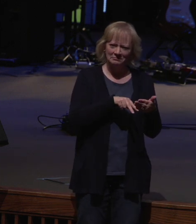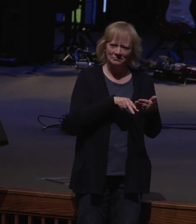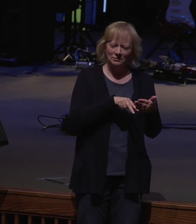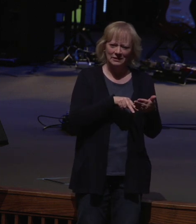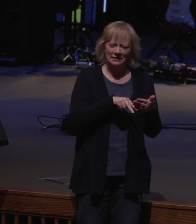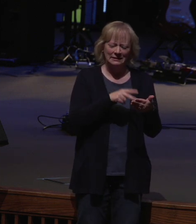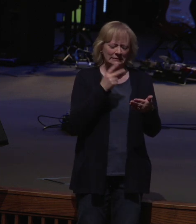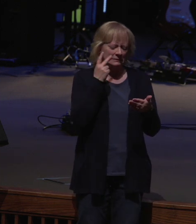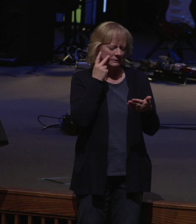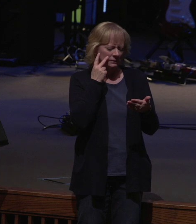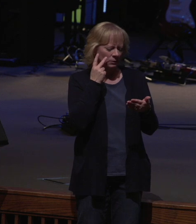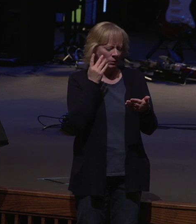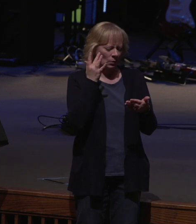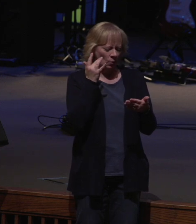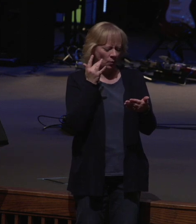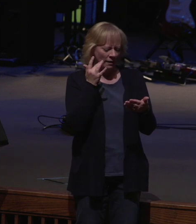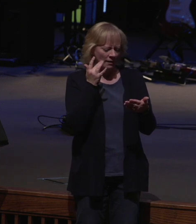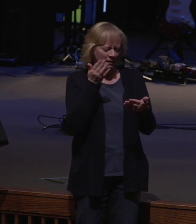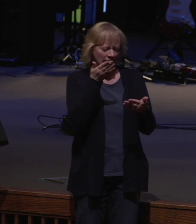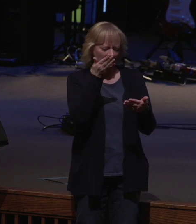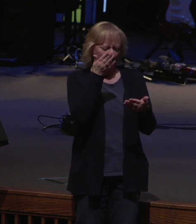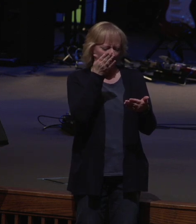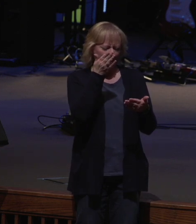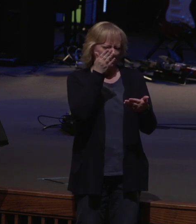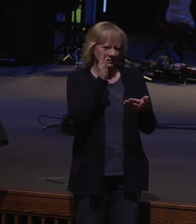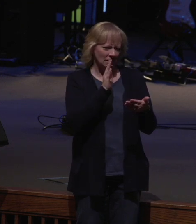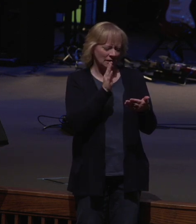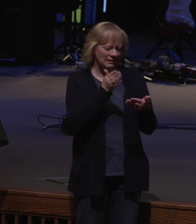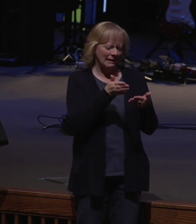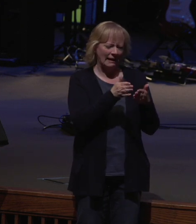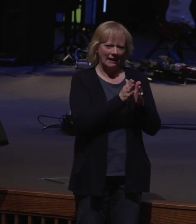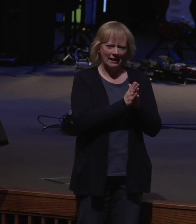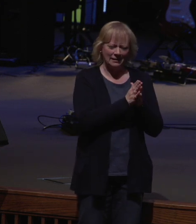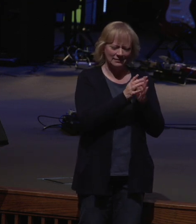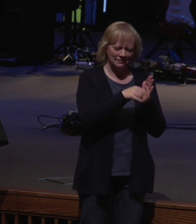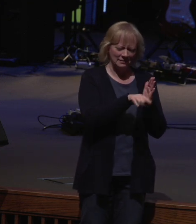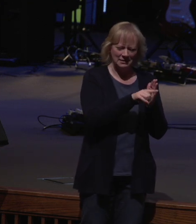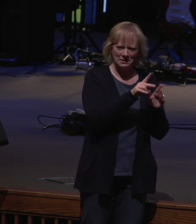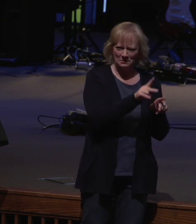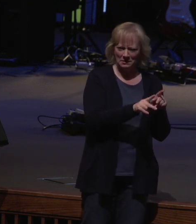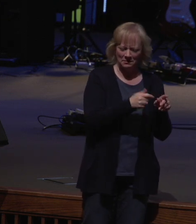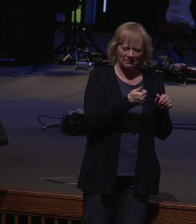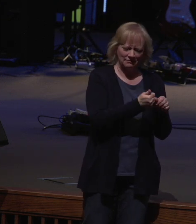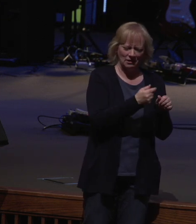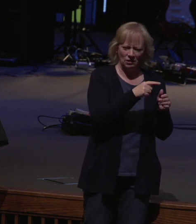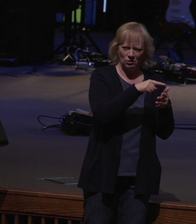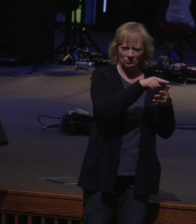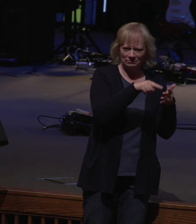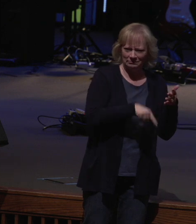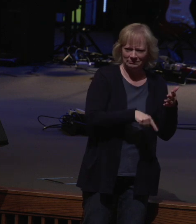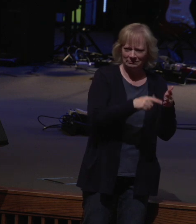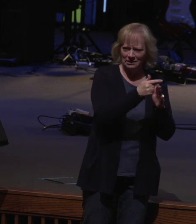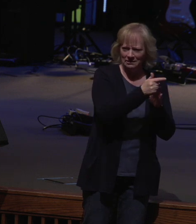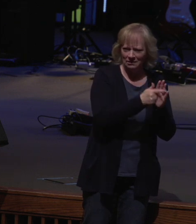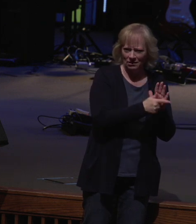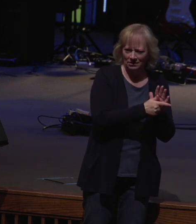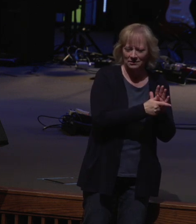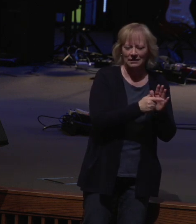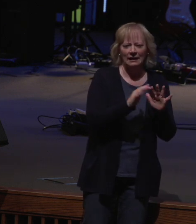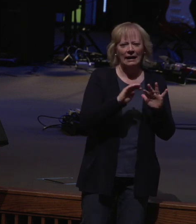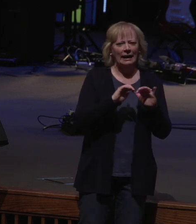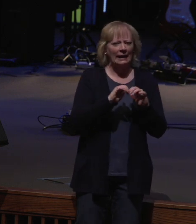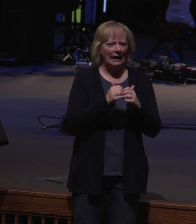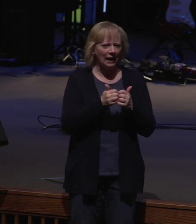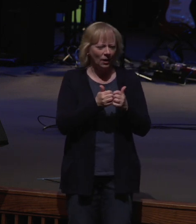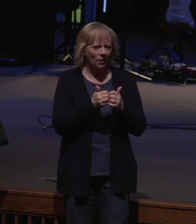and to hear why is it that God would be asking his nation to do this? And how is it that what